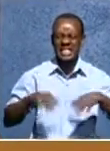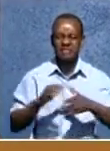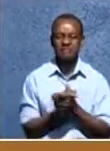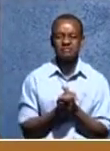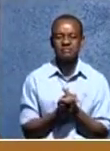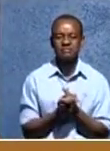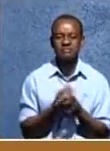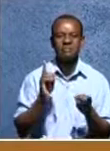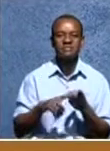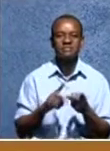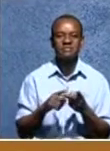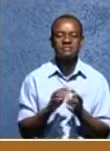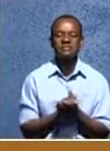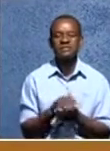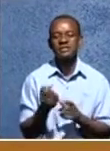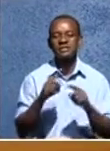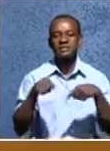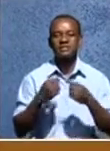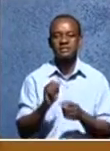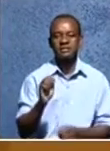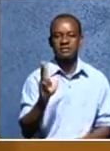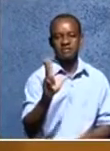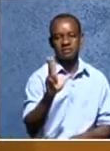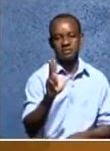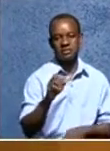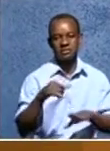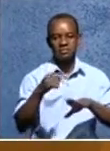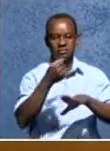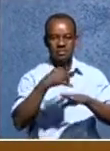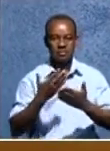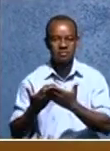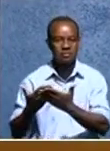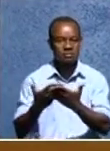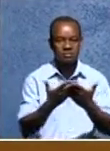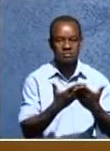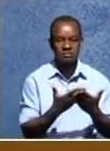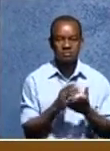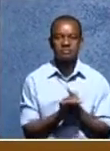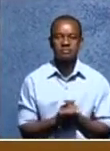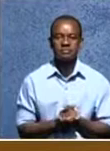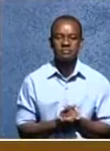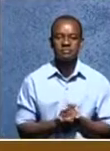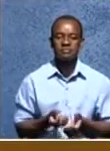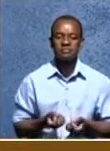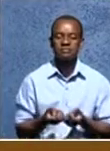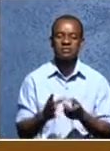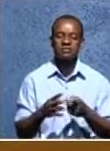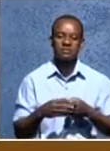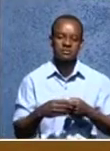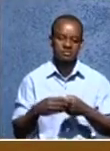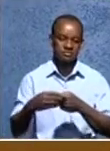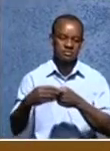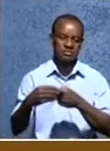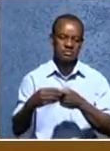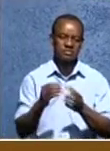now the owners of the leisure places probably provide a special offering rates for those who cannot